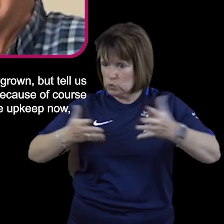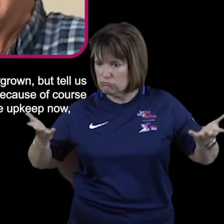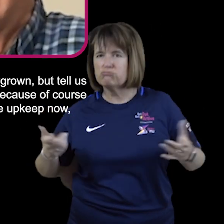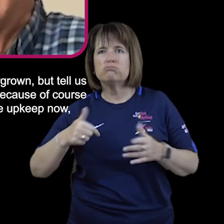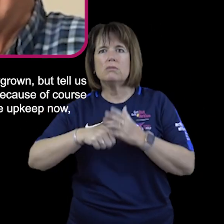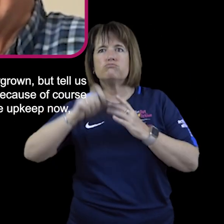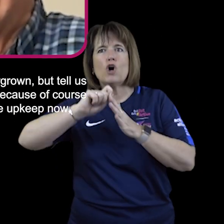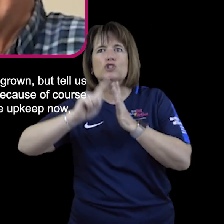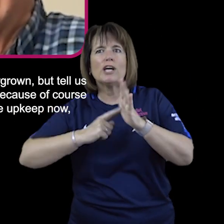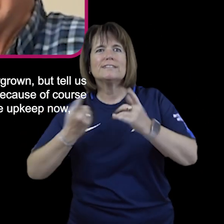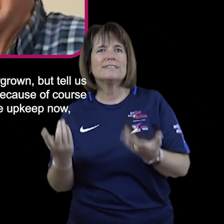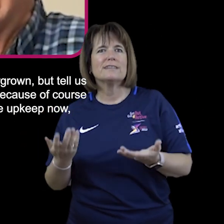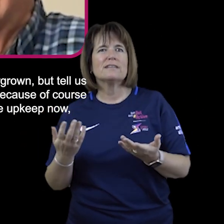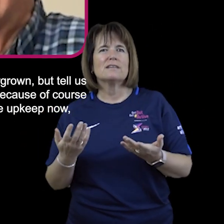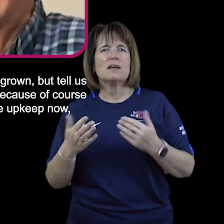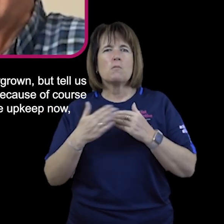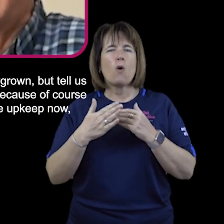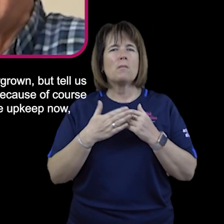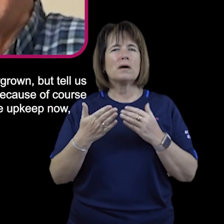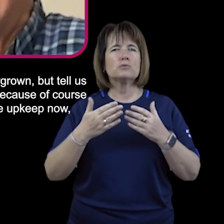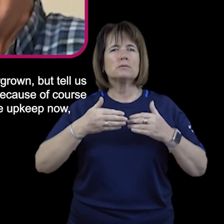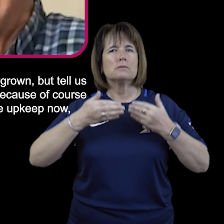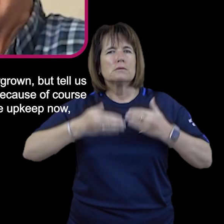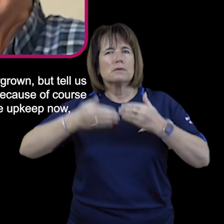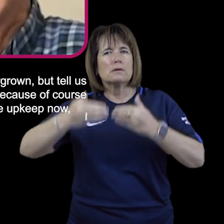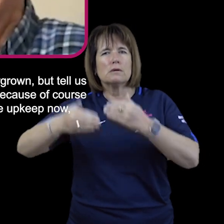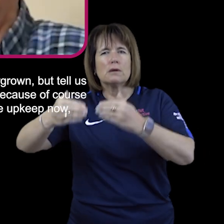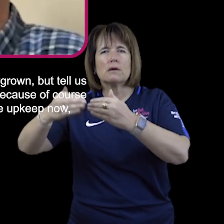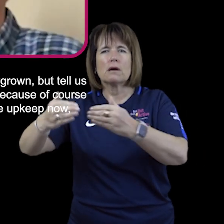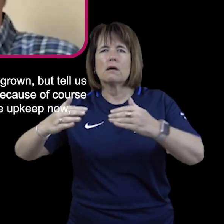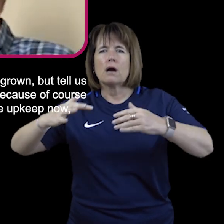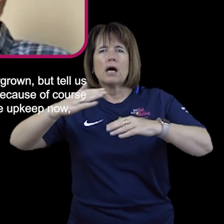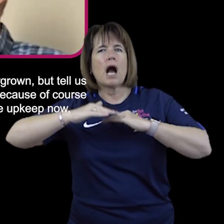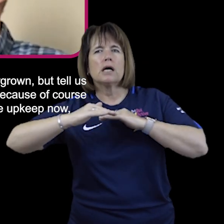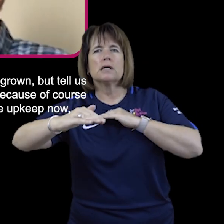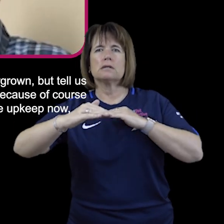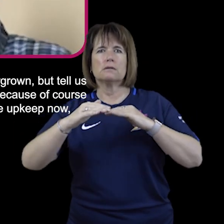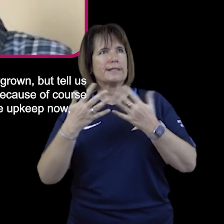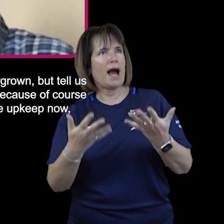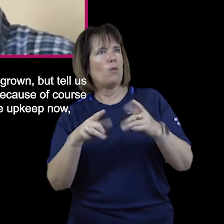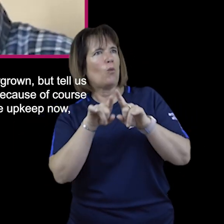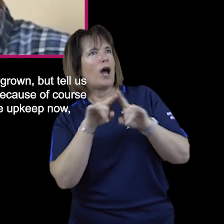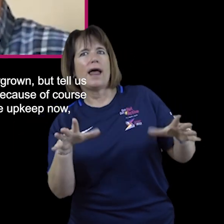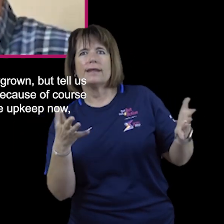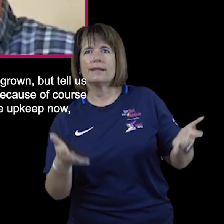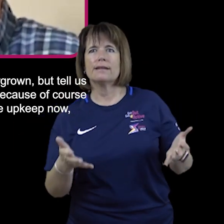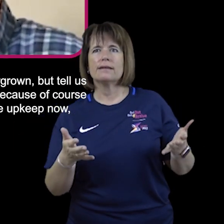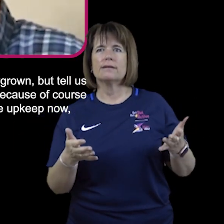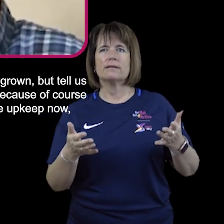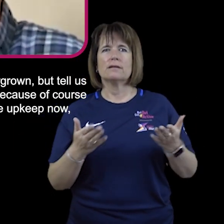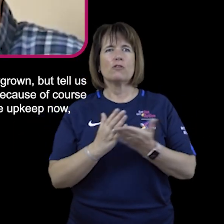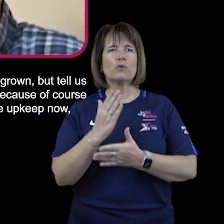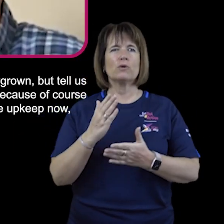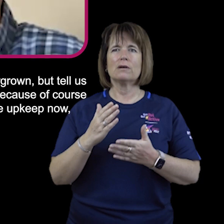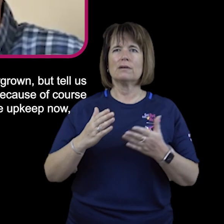sessions and give us a bit of a vibe of what the garden looks like now, because of course you get to a point where you create something, but of course you